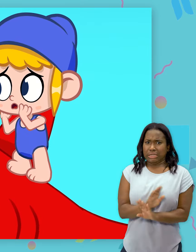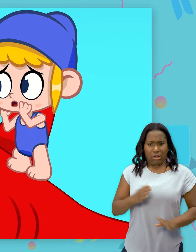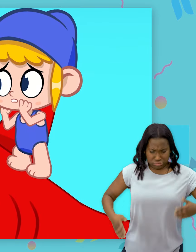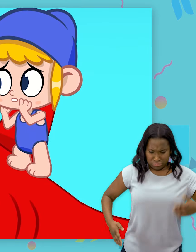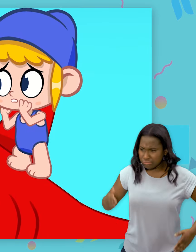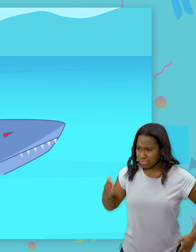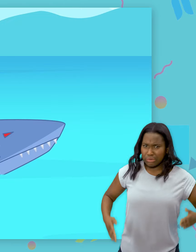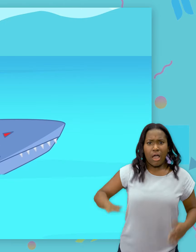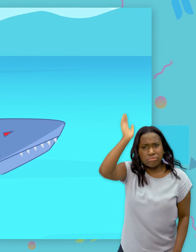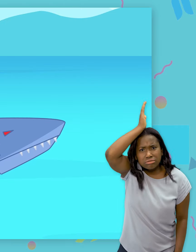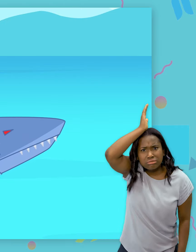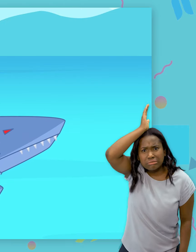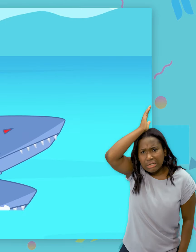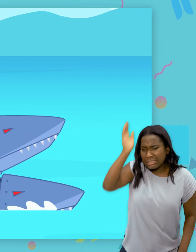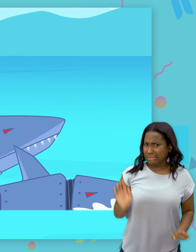Robot sharks?